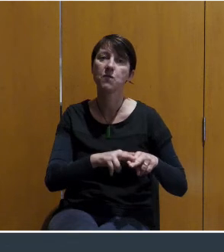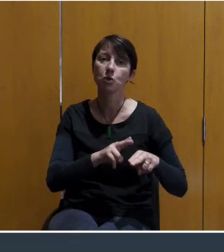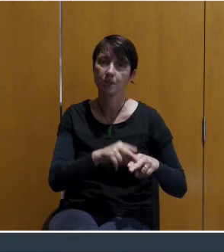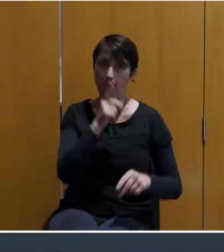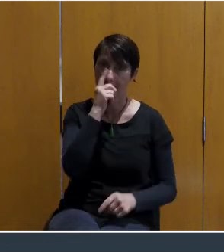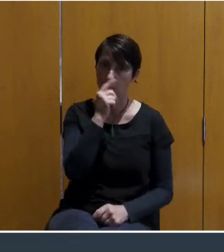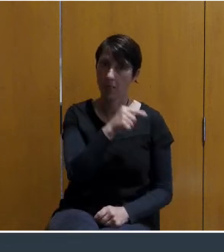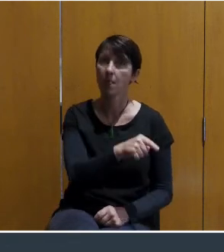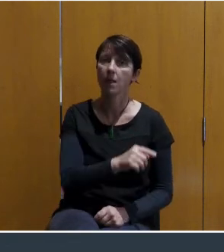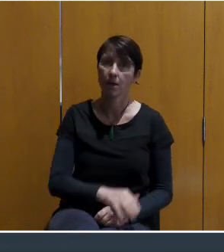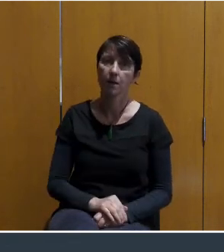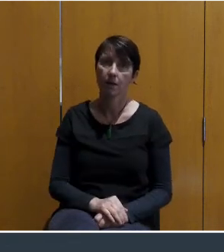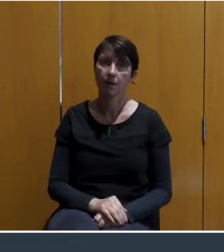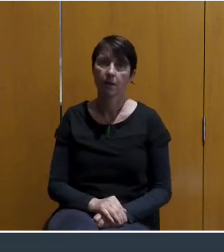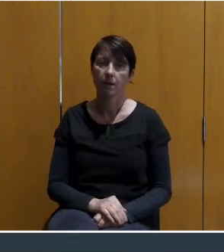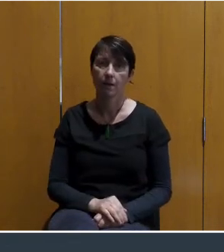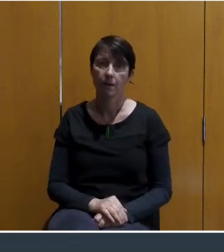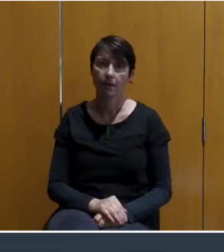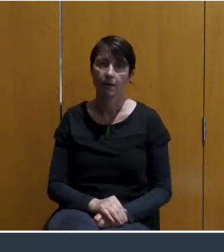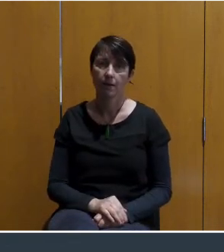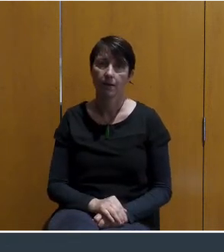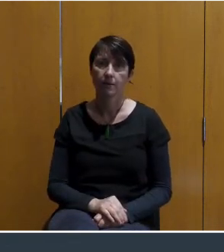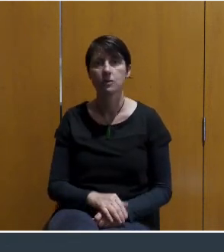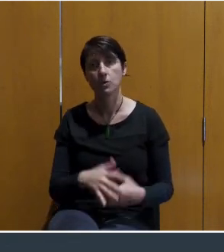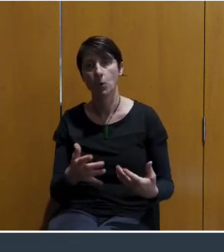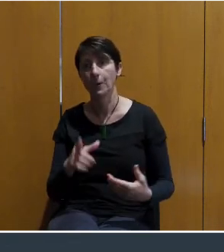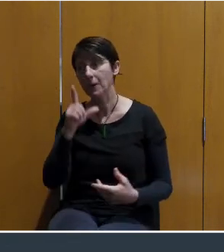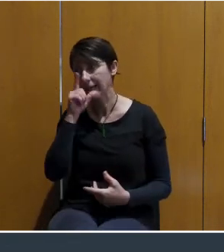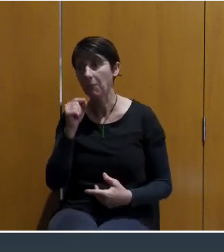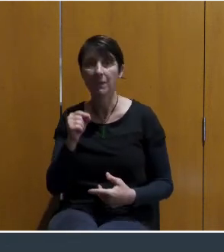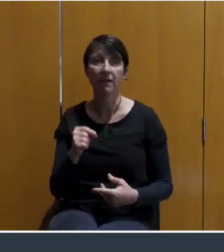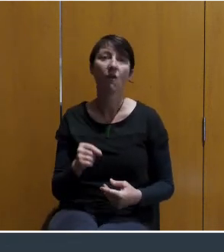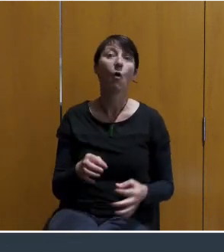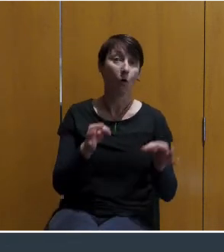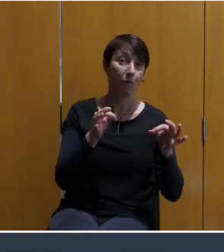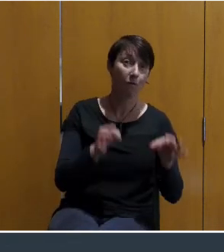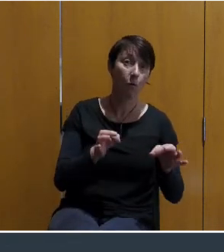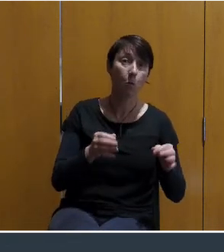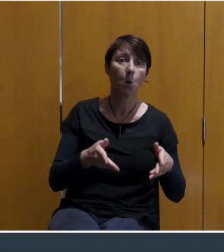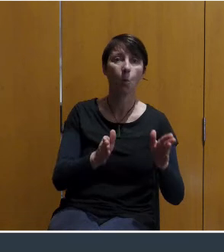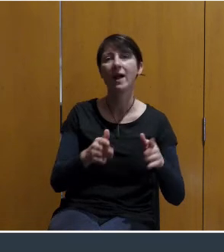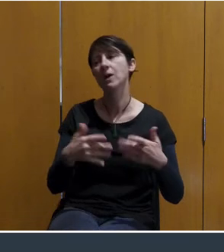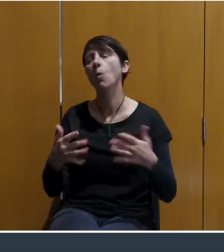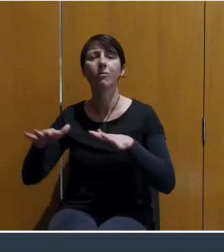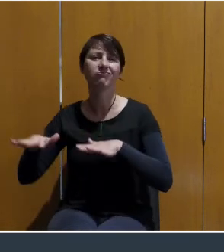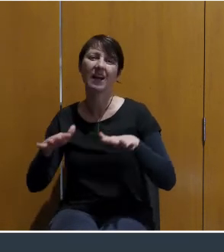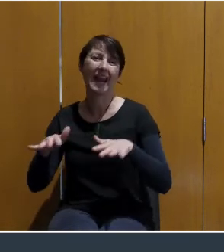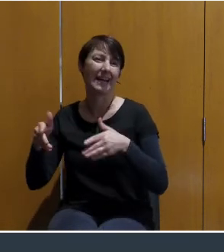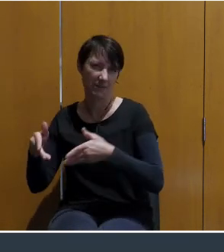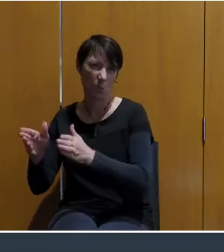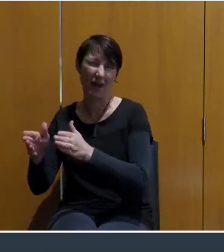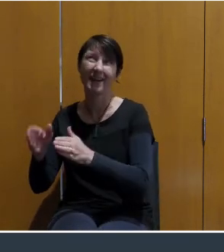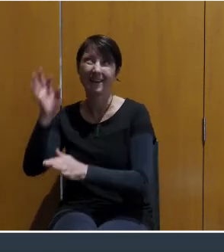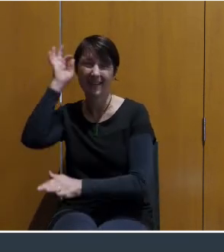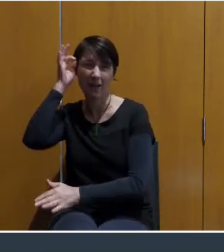want to consider, a formal one and a much more informal one. Thank you, Alison. So in these fostering